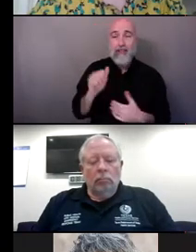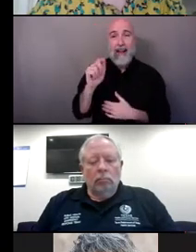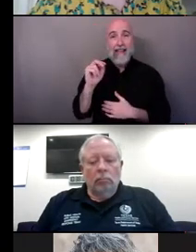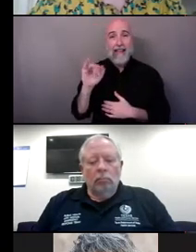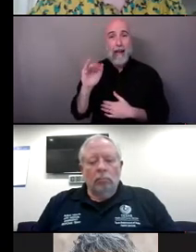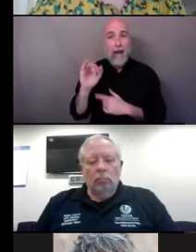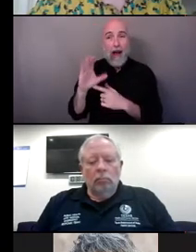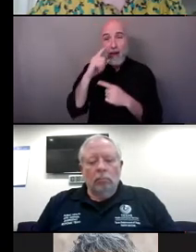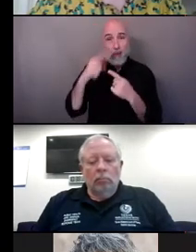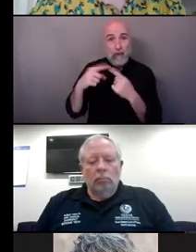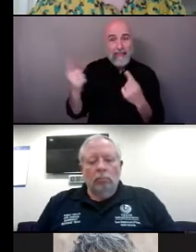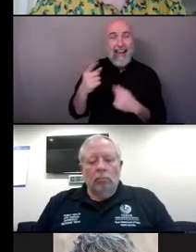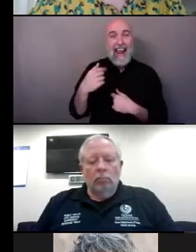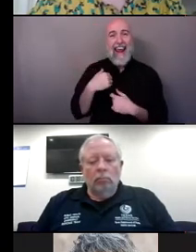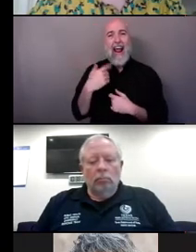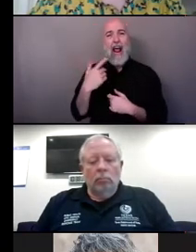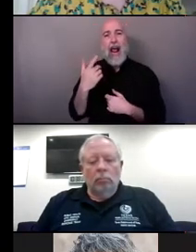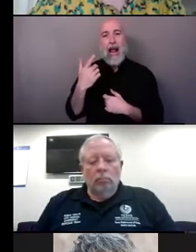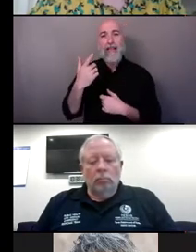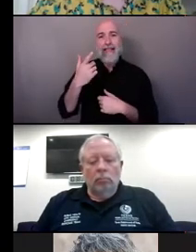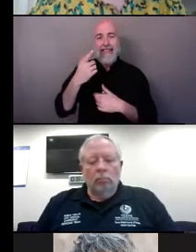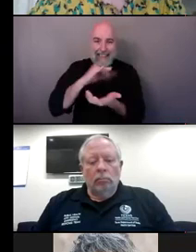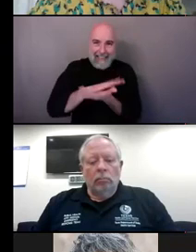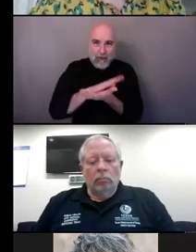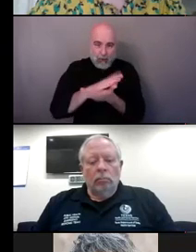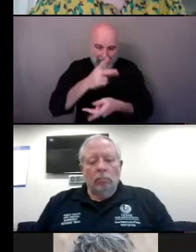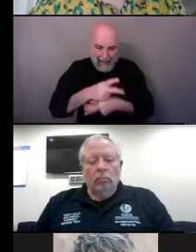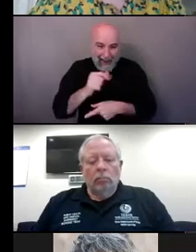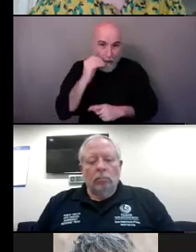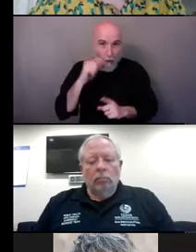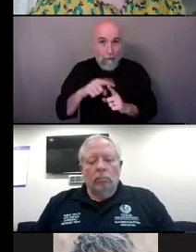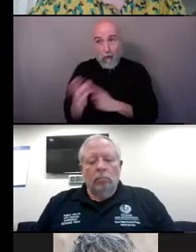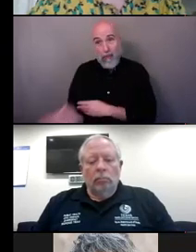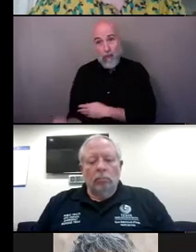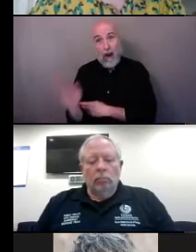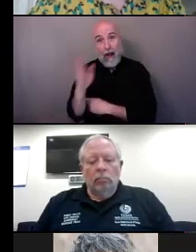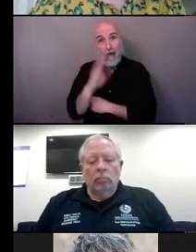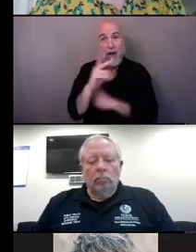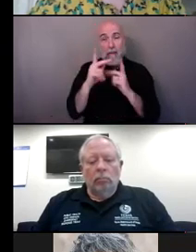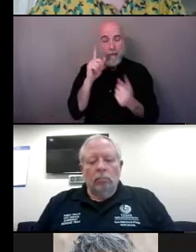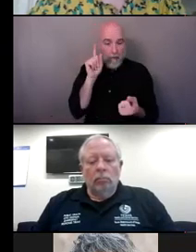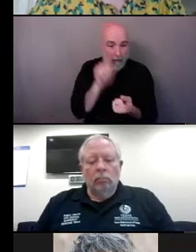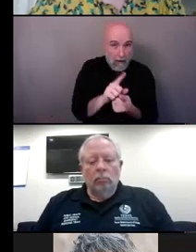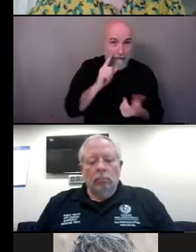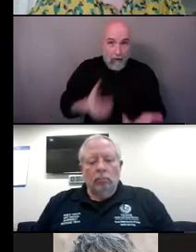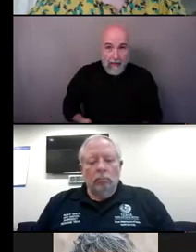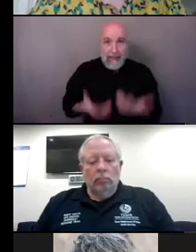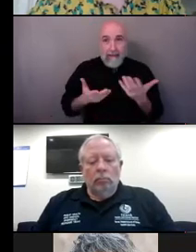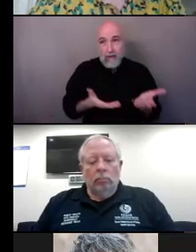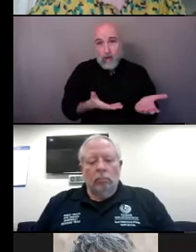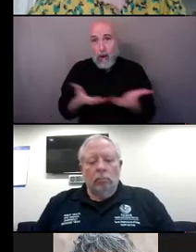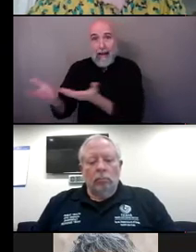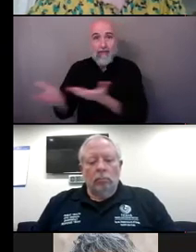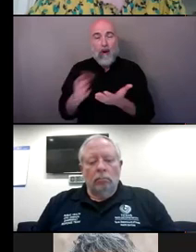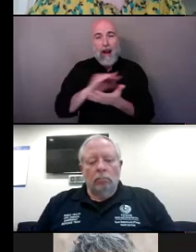resistant, and receives an institutional level of care in the home where throughout the day, people are near her face for lifting, transferring, and